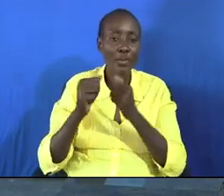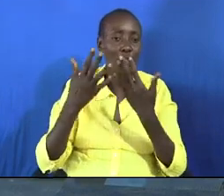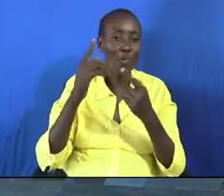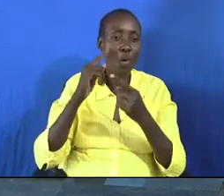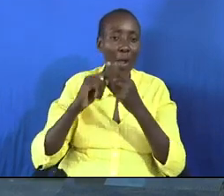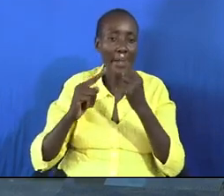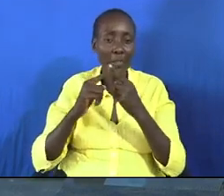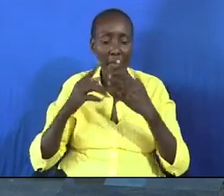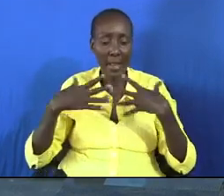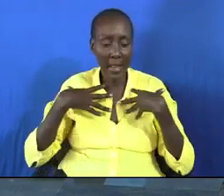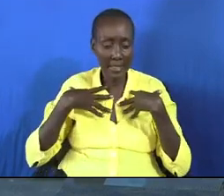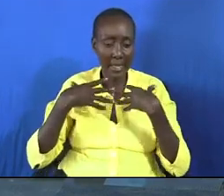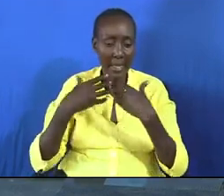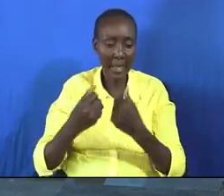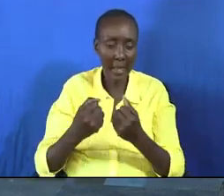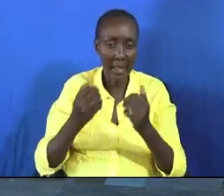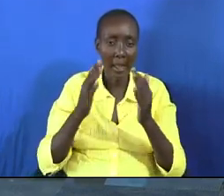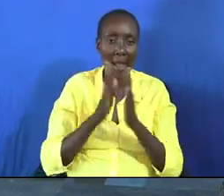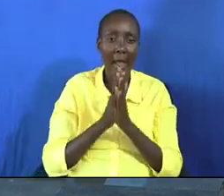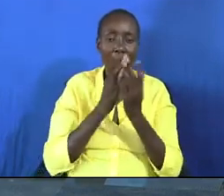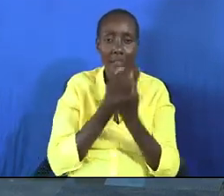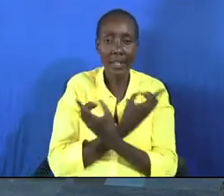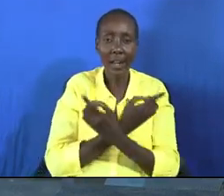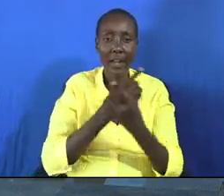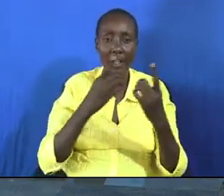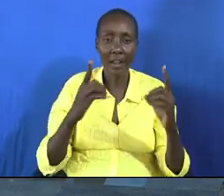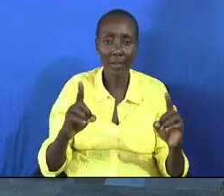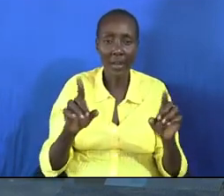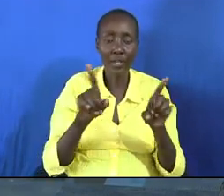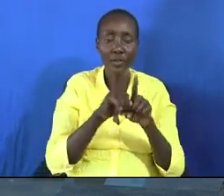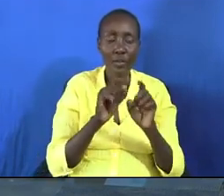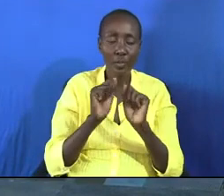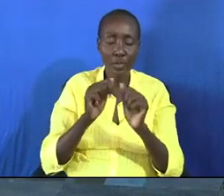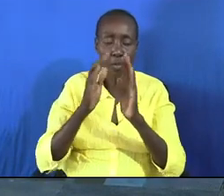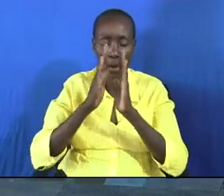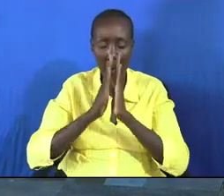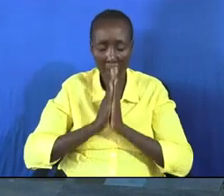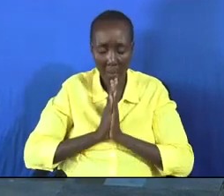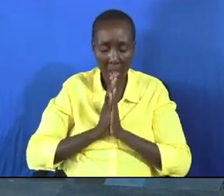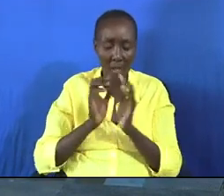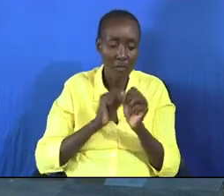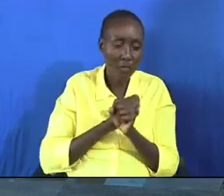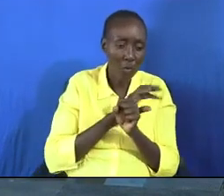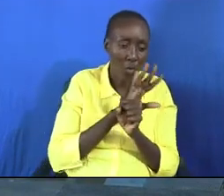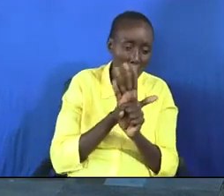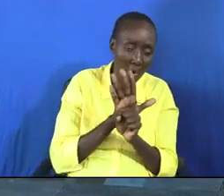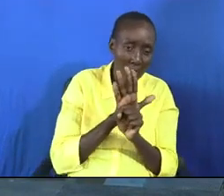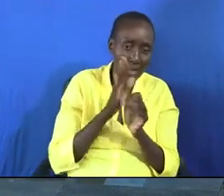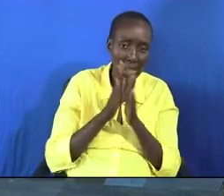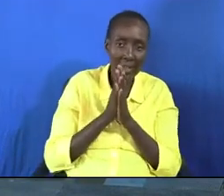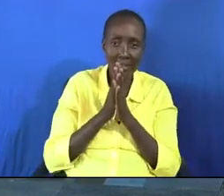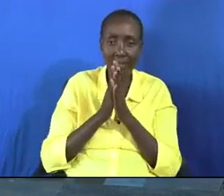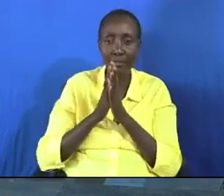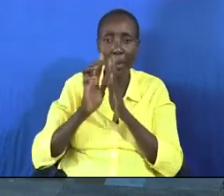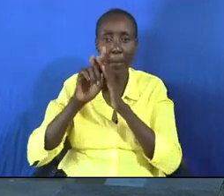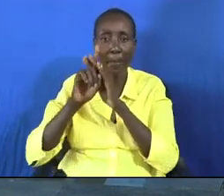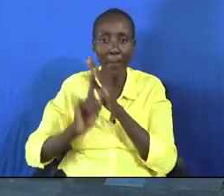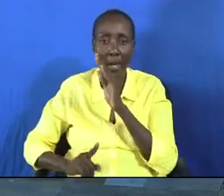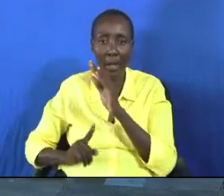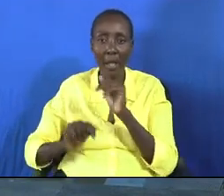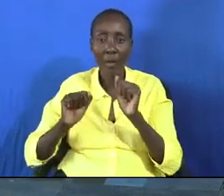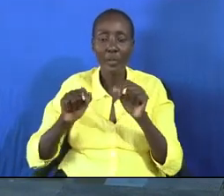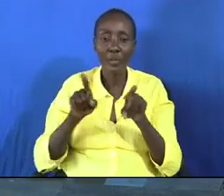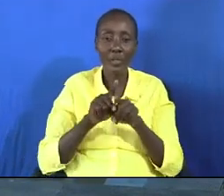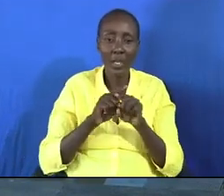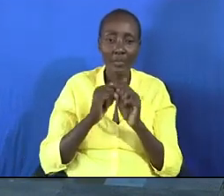healing, where we can see deliverance, where we can come and pray for corona and it's ended,